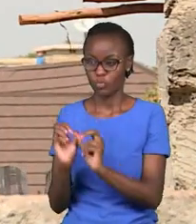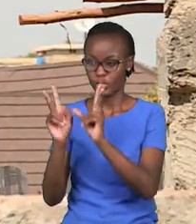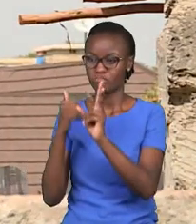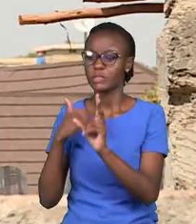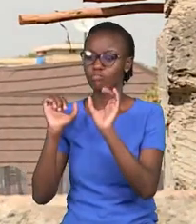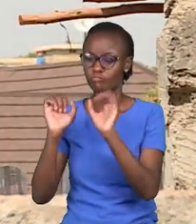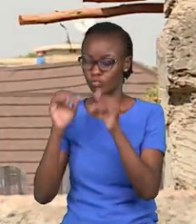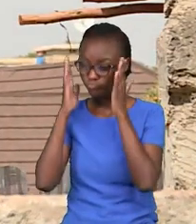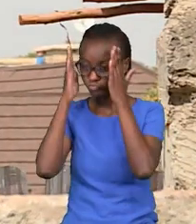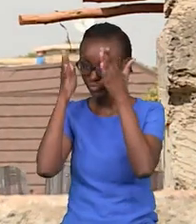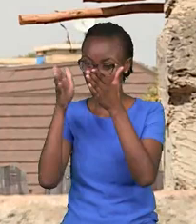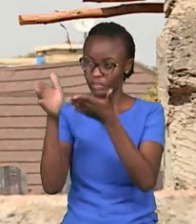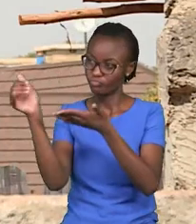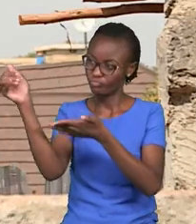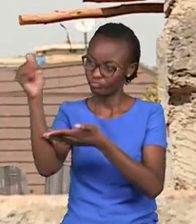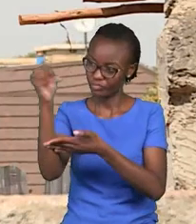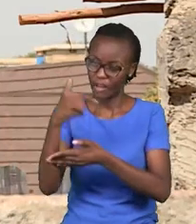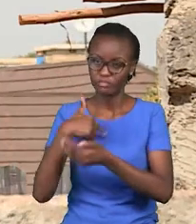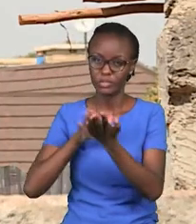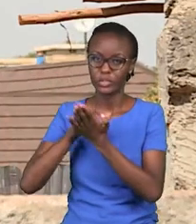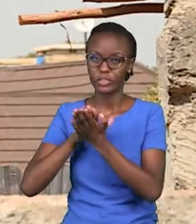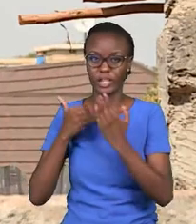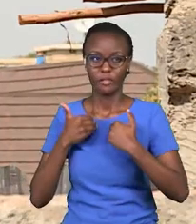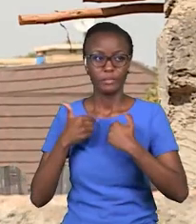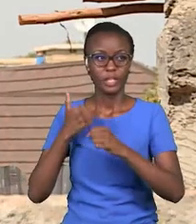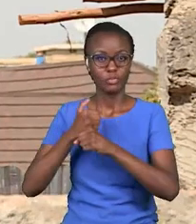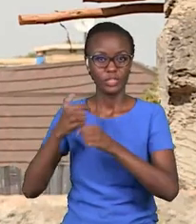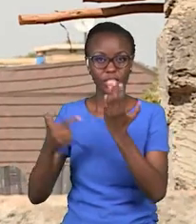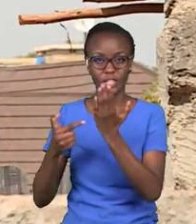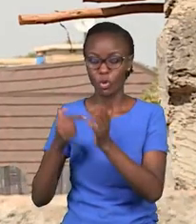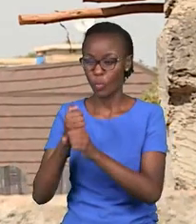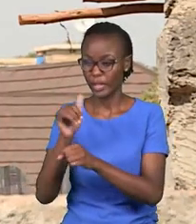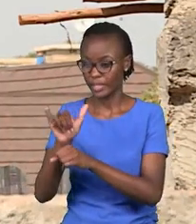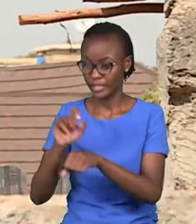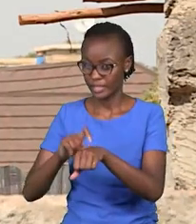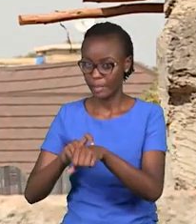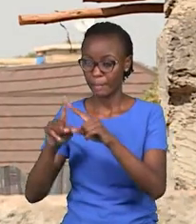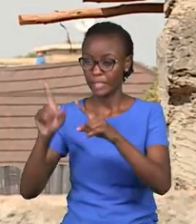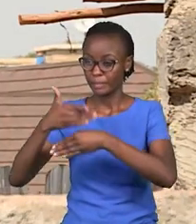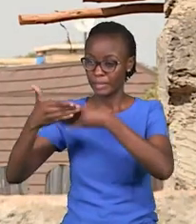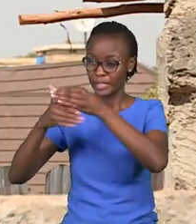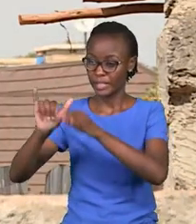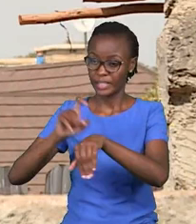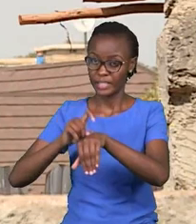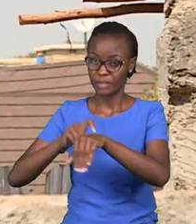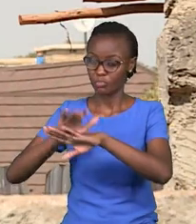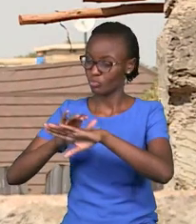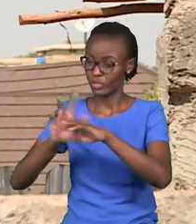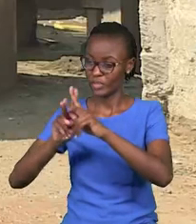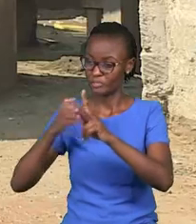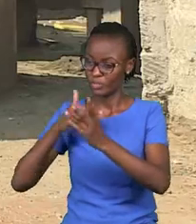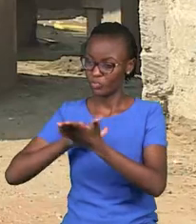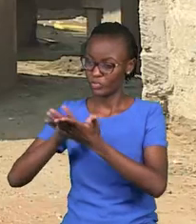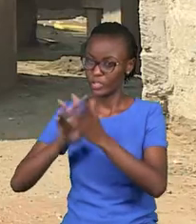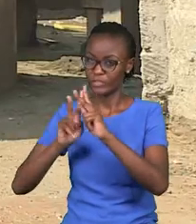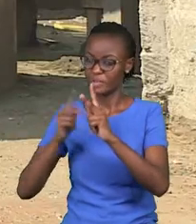in, and I have a passion for it. I was actually doing technical drawing at the time. And for me, buildings were something which was a magnet to me. I was just drawn